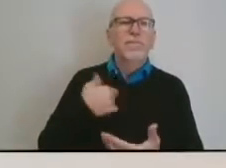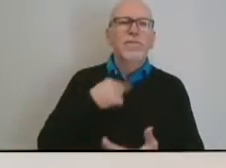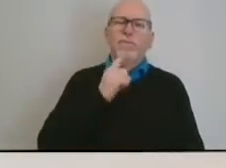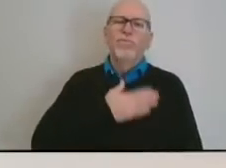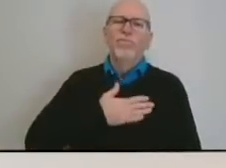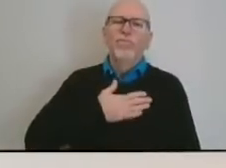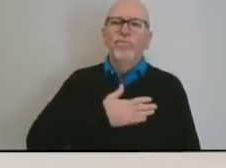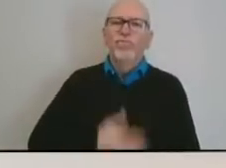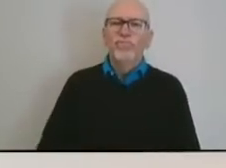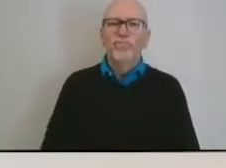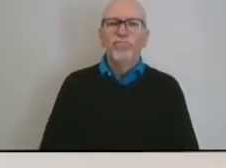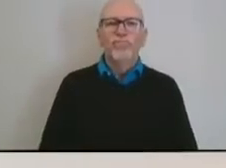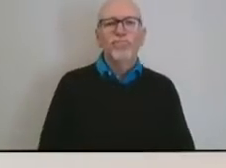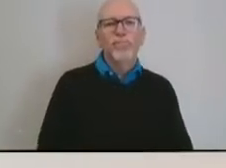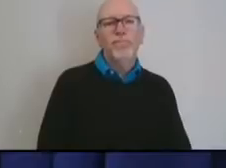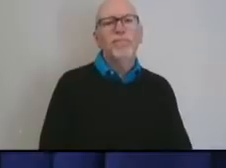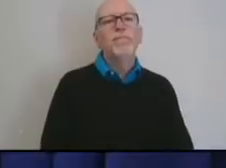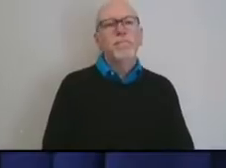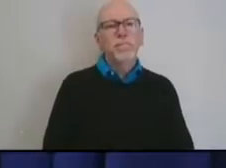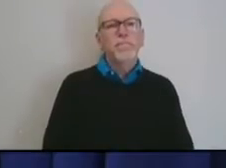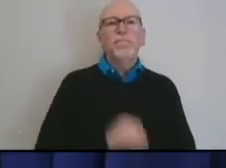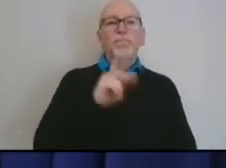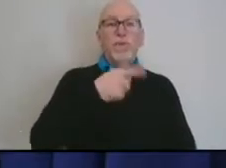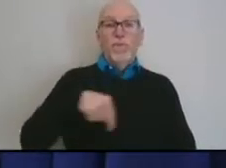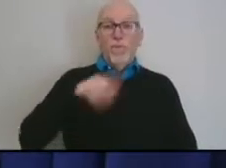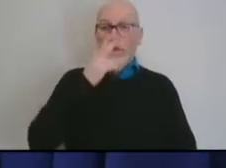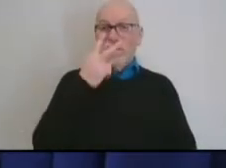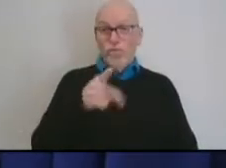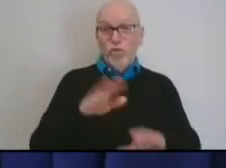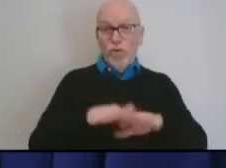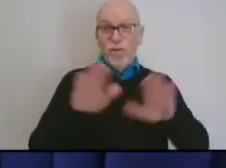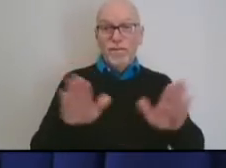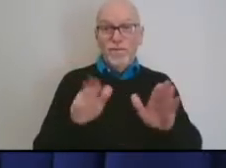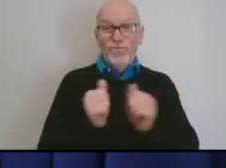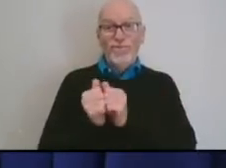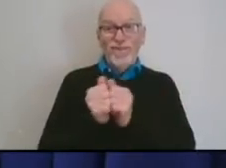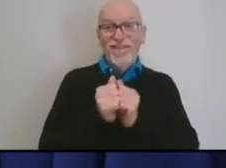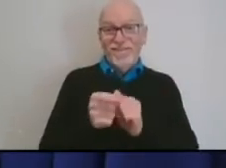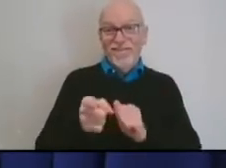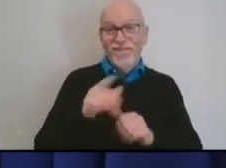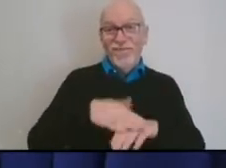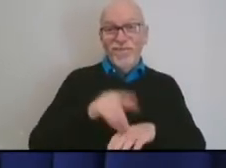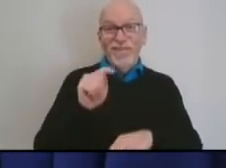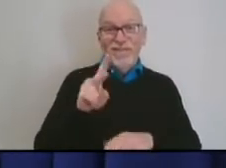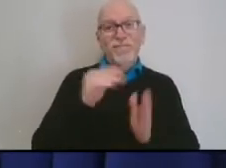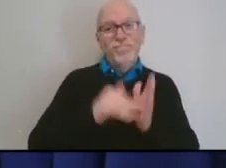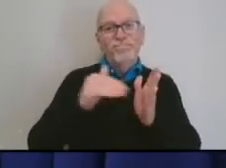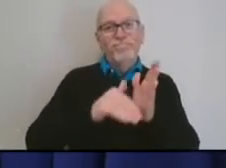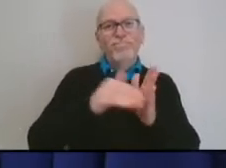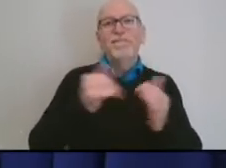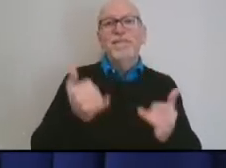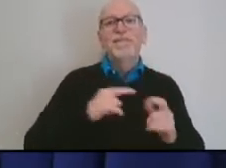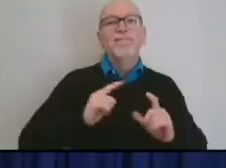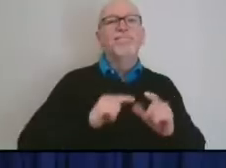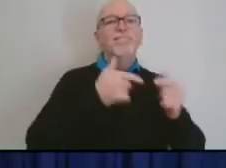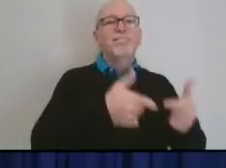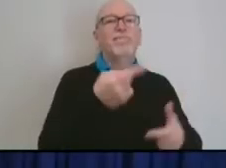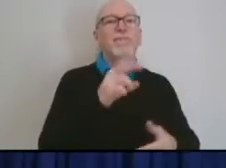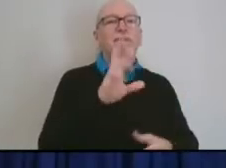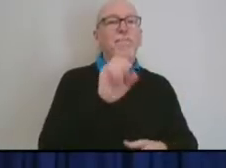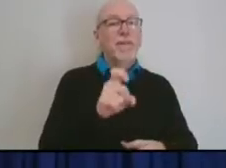it. We'll all see it Sunday together. Absolutely. Over and over and over. And with that, we'll go to Dr. Box. Thank you,